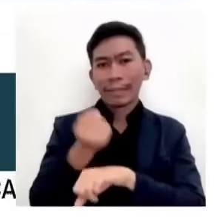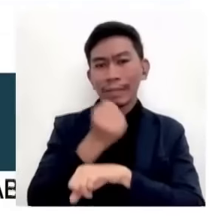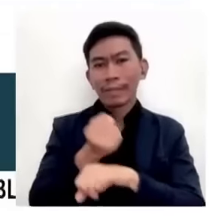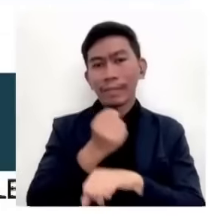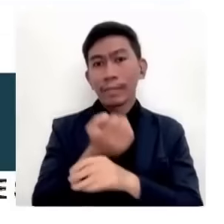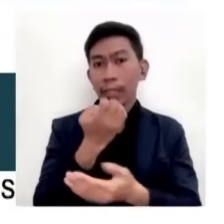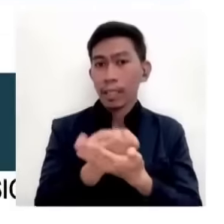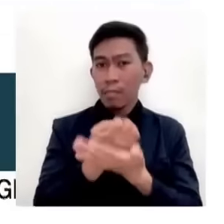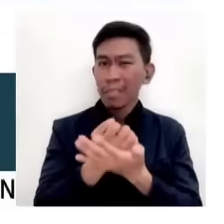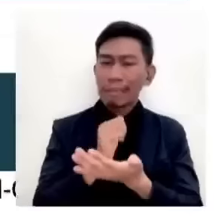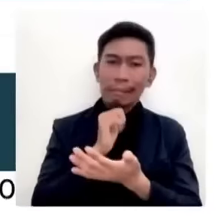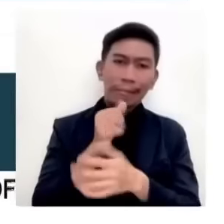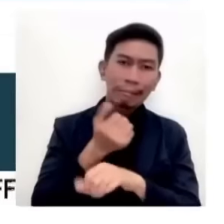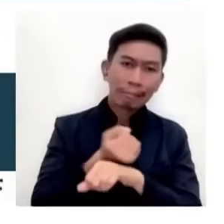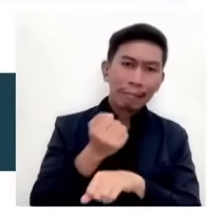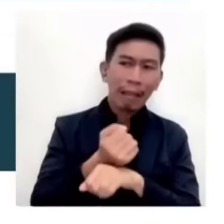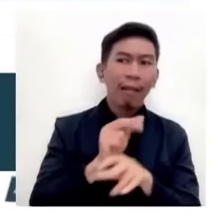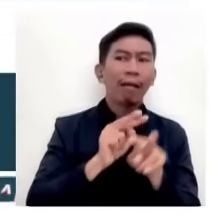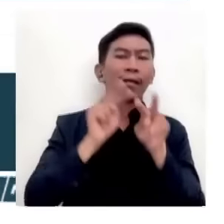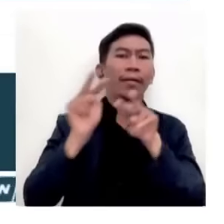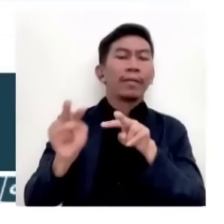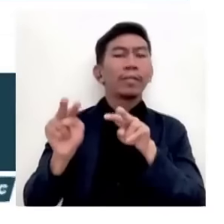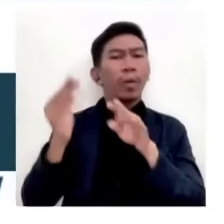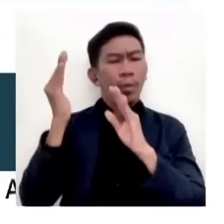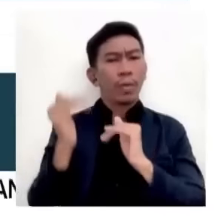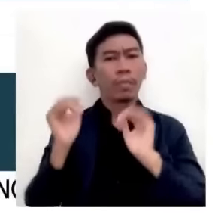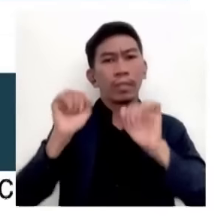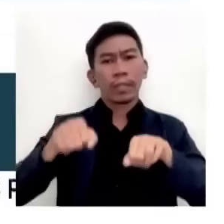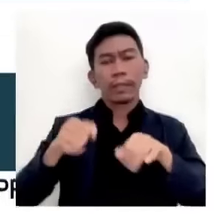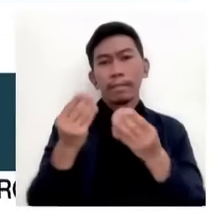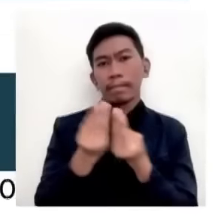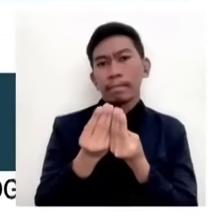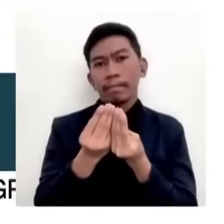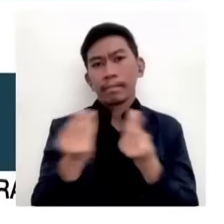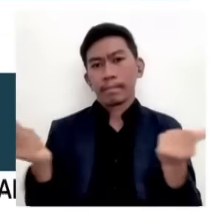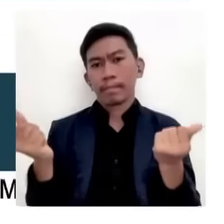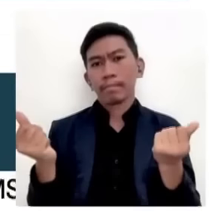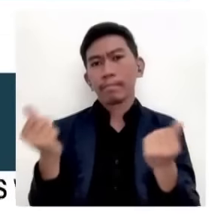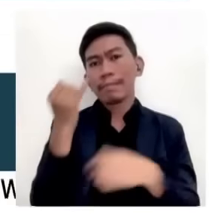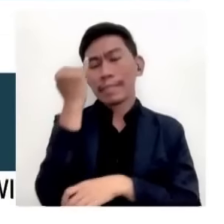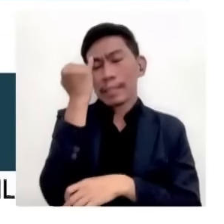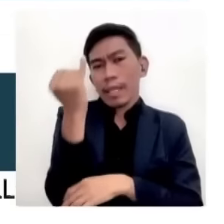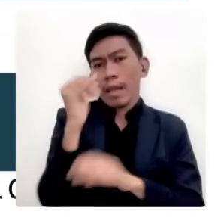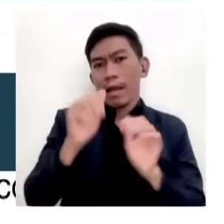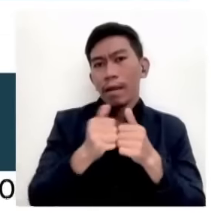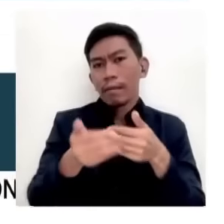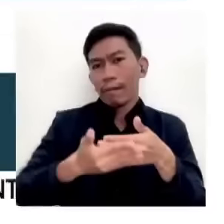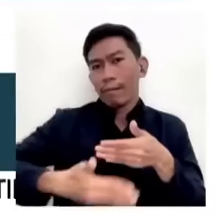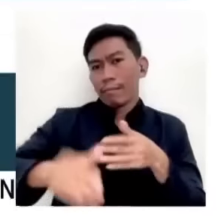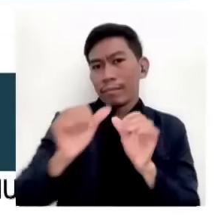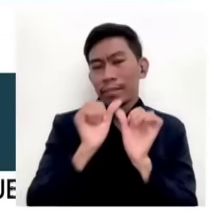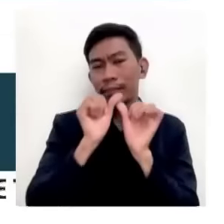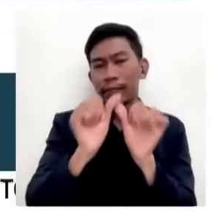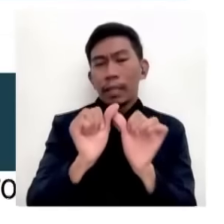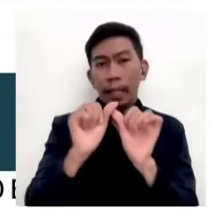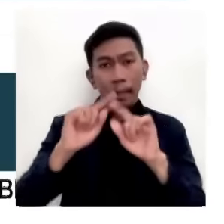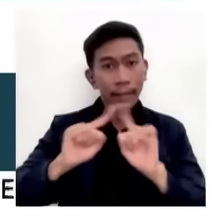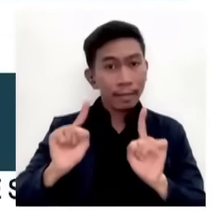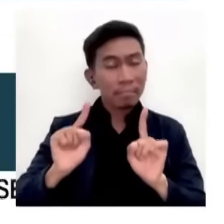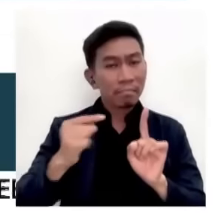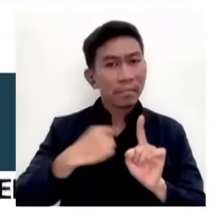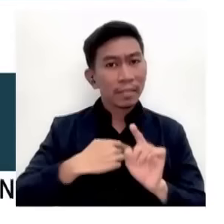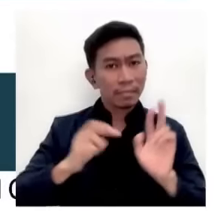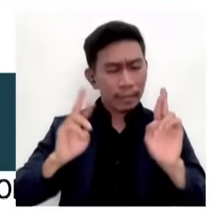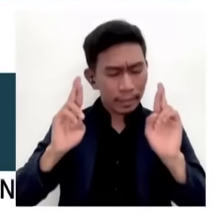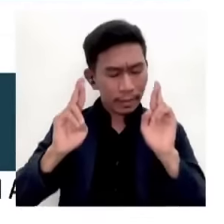that we will come up with a solution on how we can move forward. But Carmine, I'm hoping